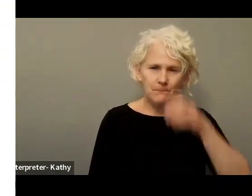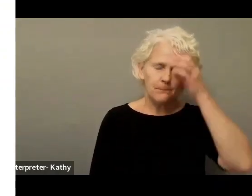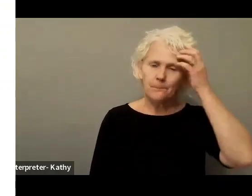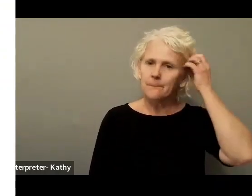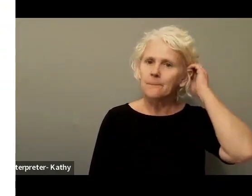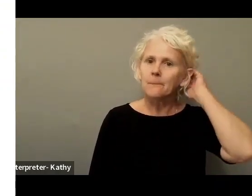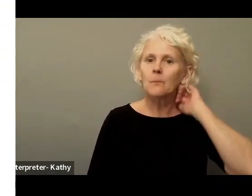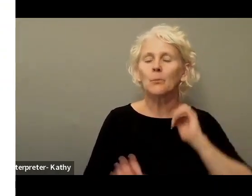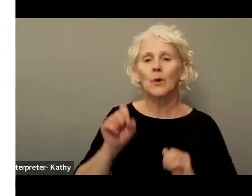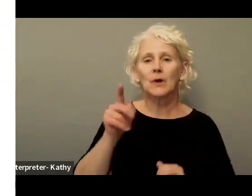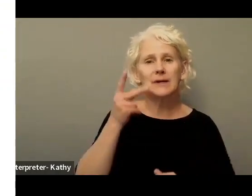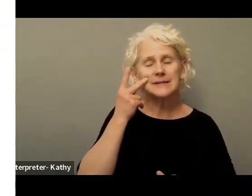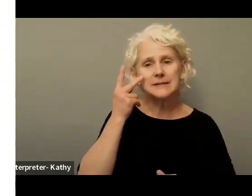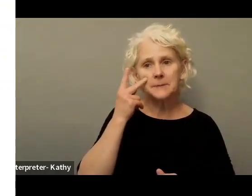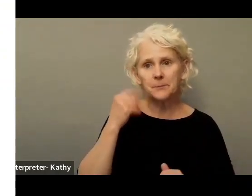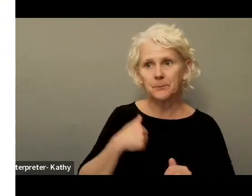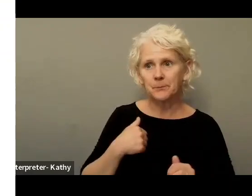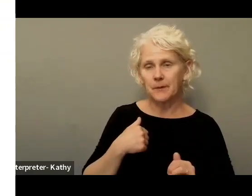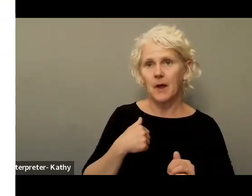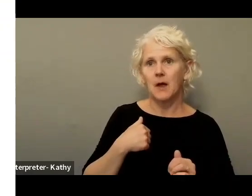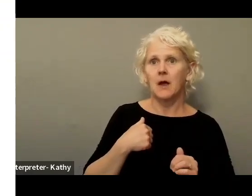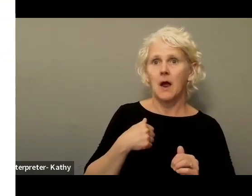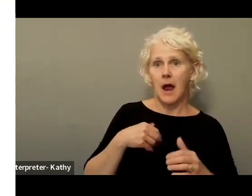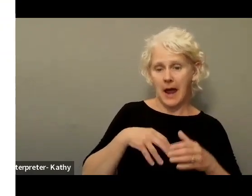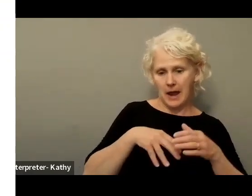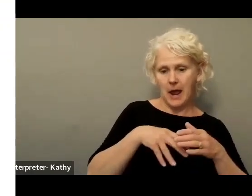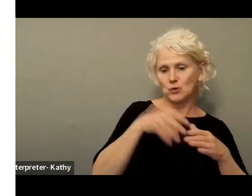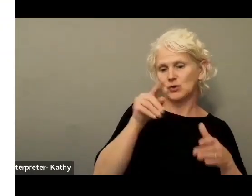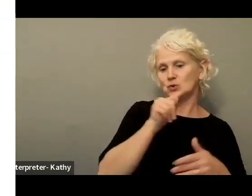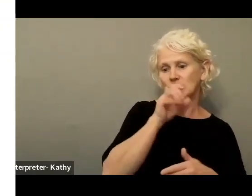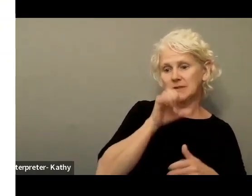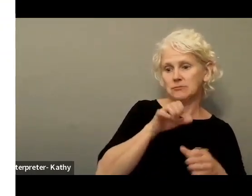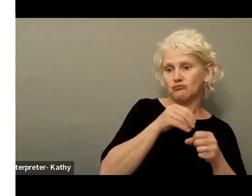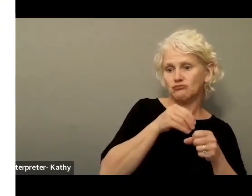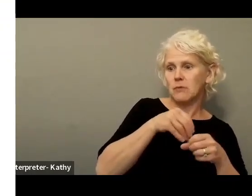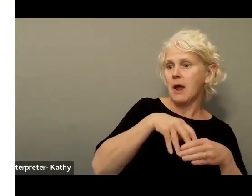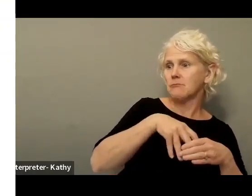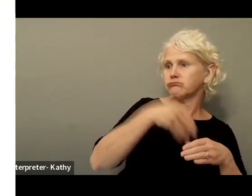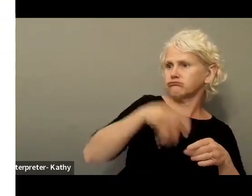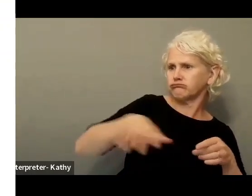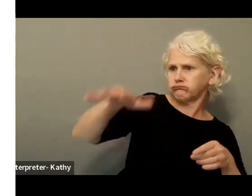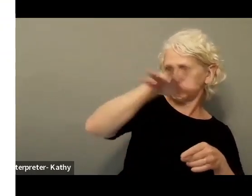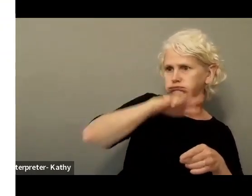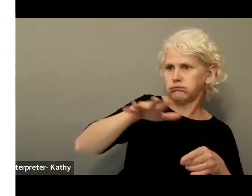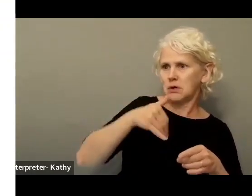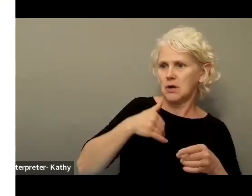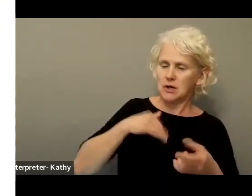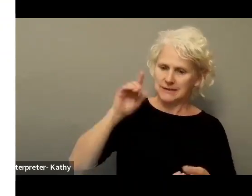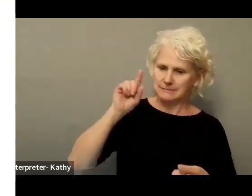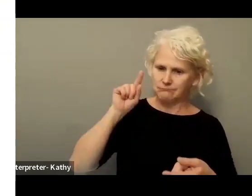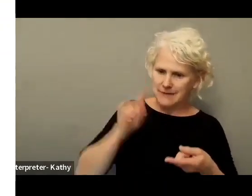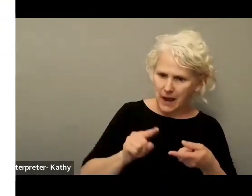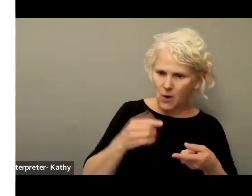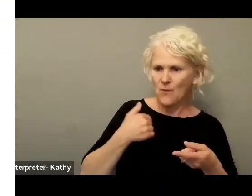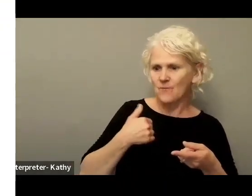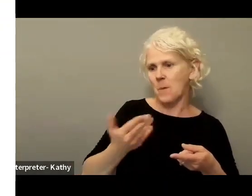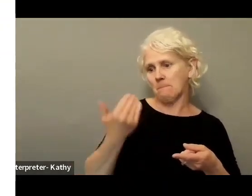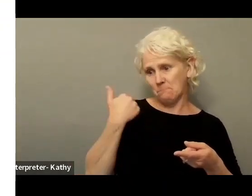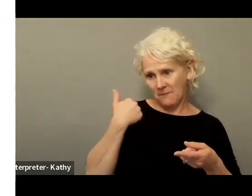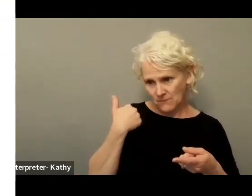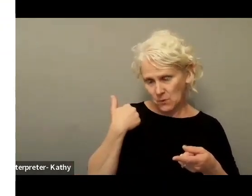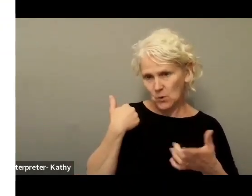Okay, so as I said, Greater Minnesota is down. It's down about 1,462 jobs, or 2.5% from